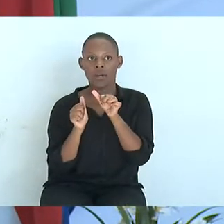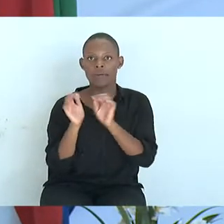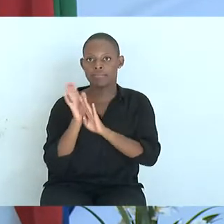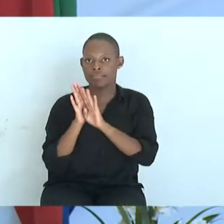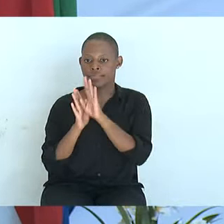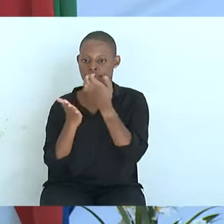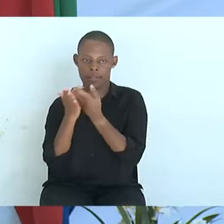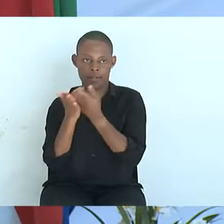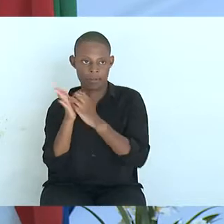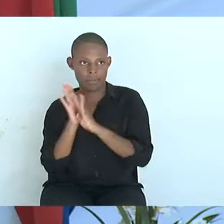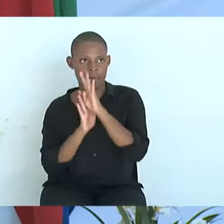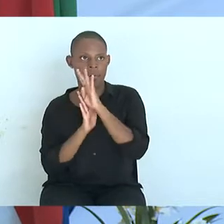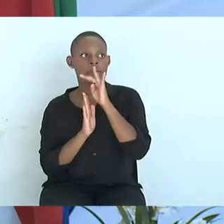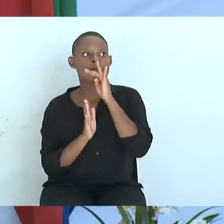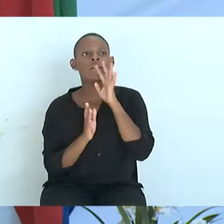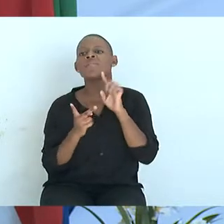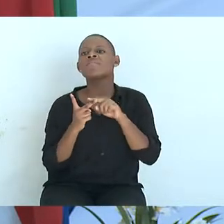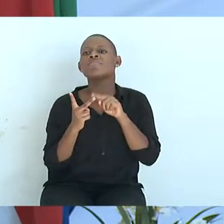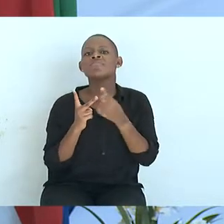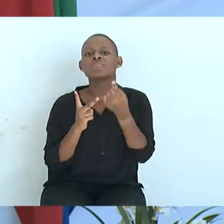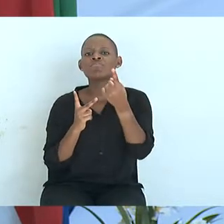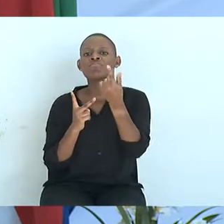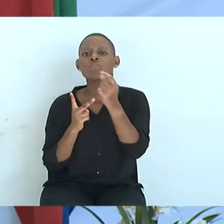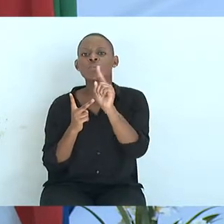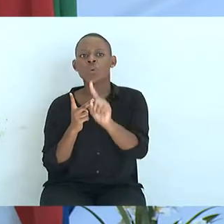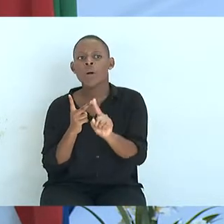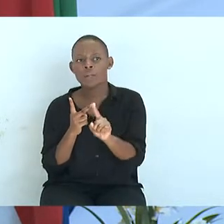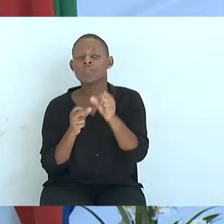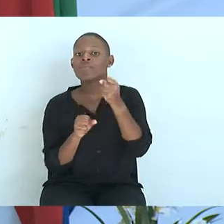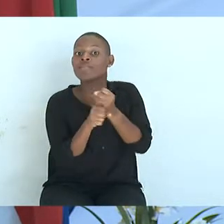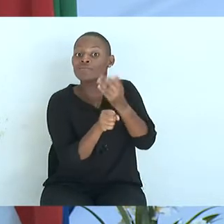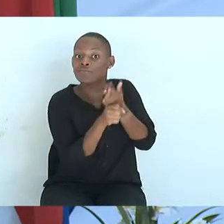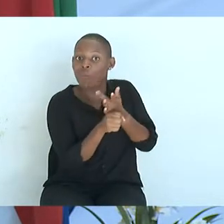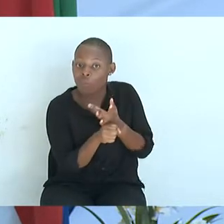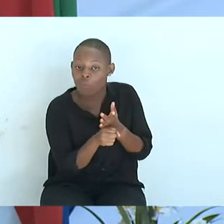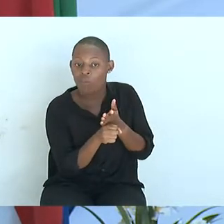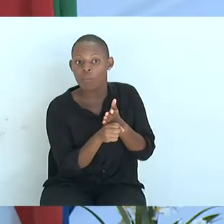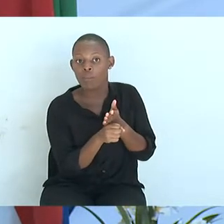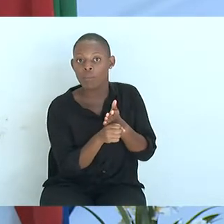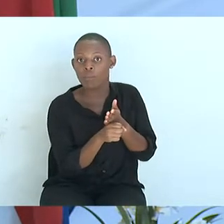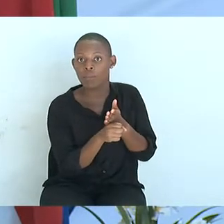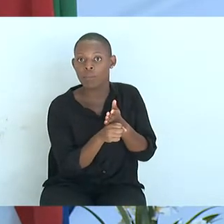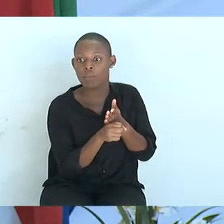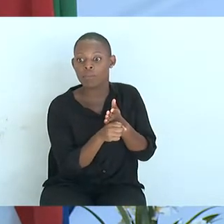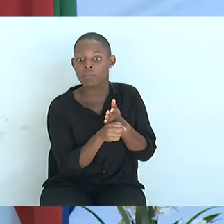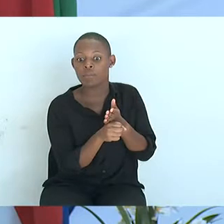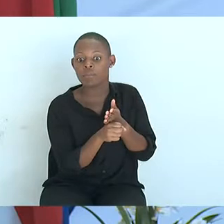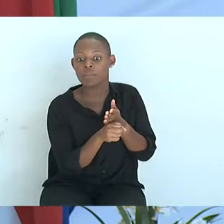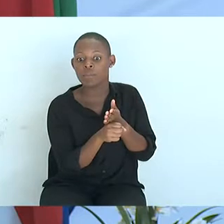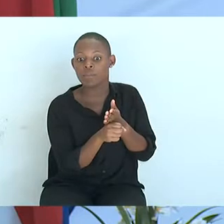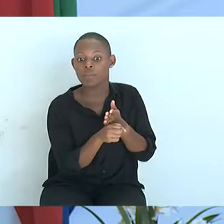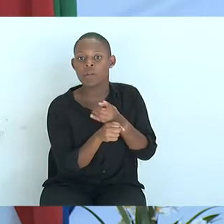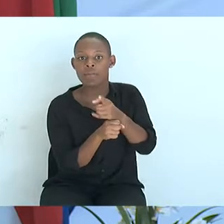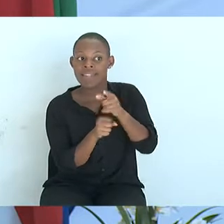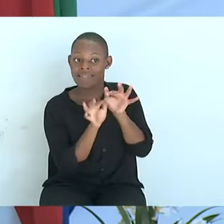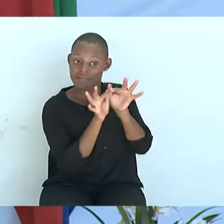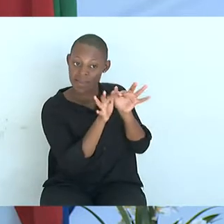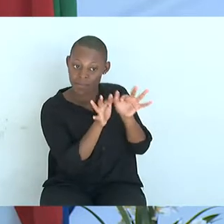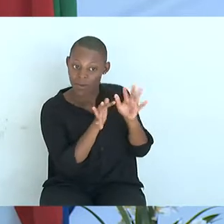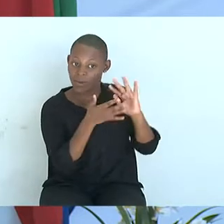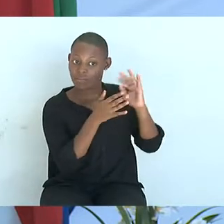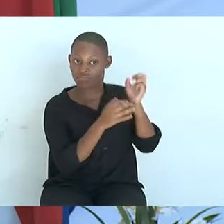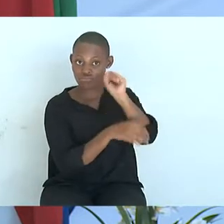one of the things we've got to do is the issue of ensuring the skills revolution of our people so that they are